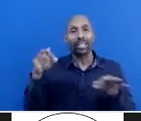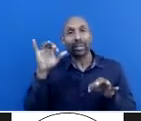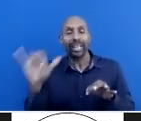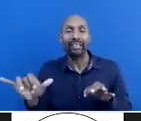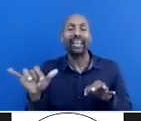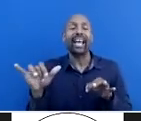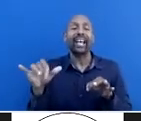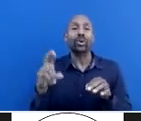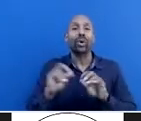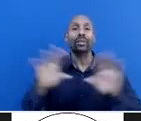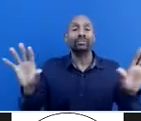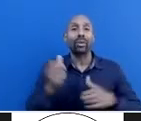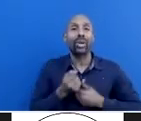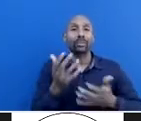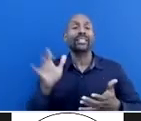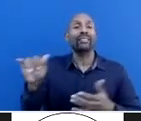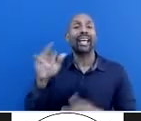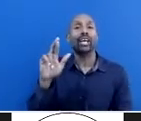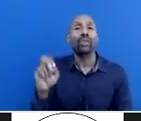make whole that which was split,